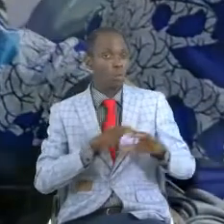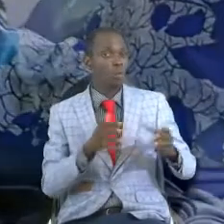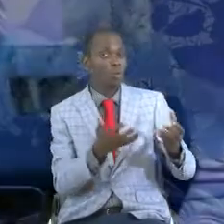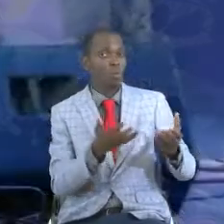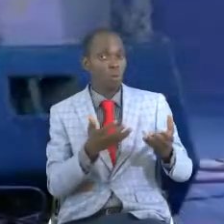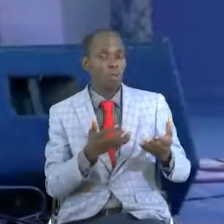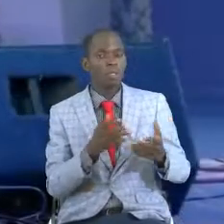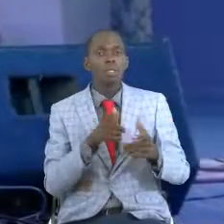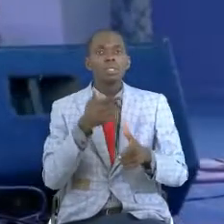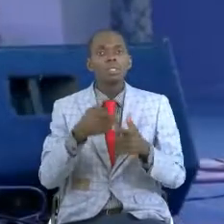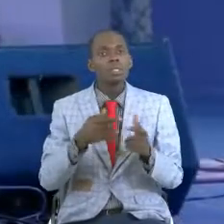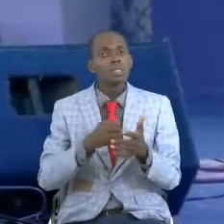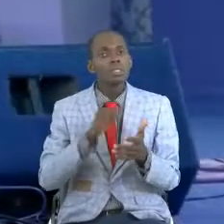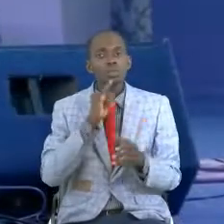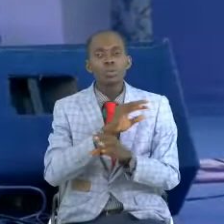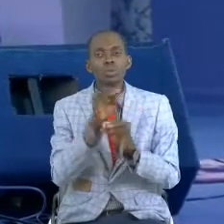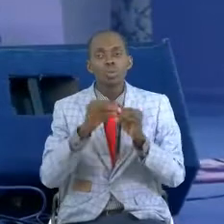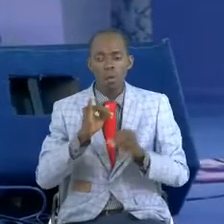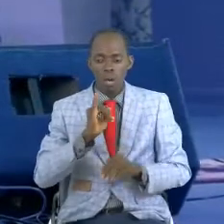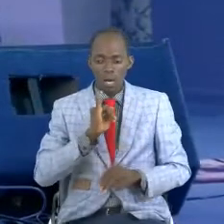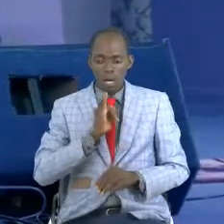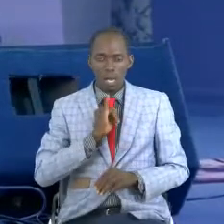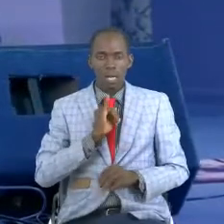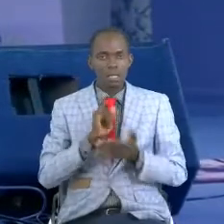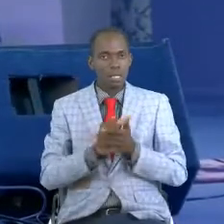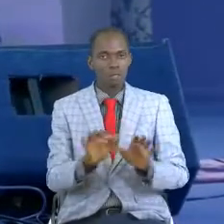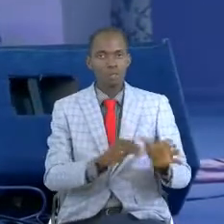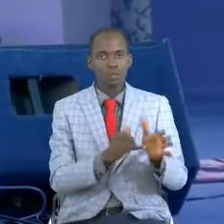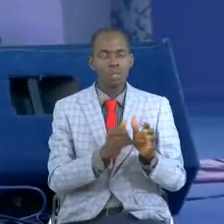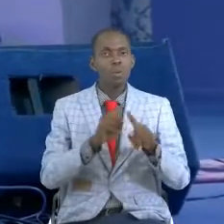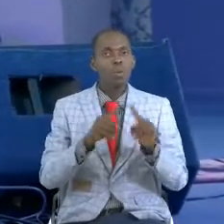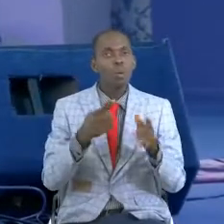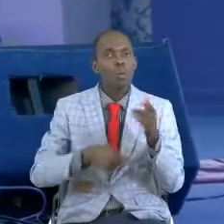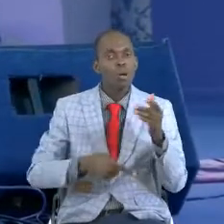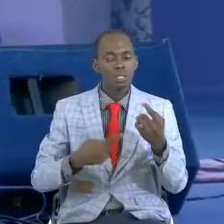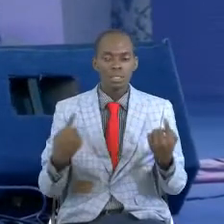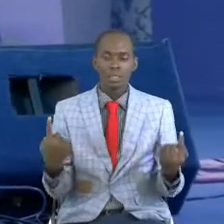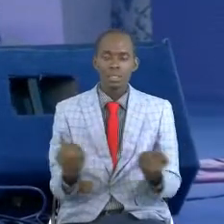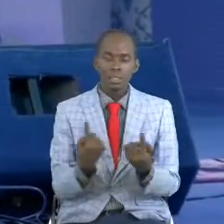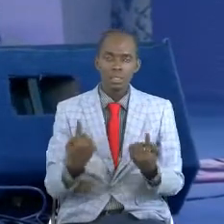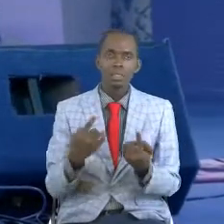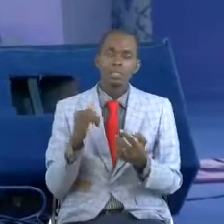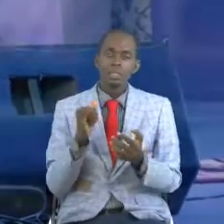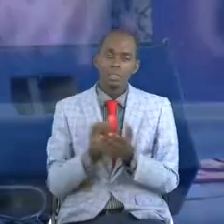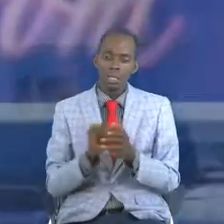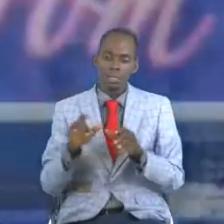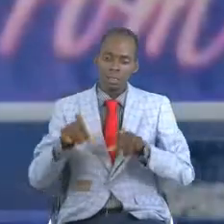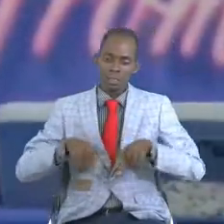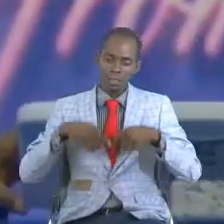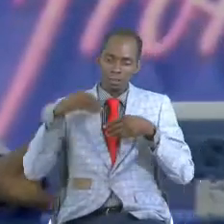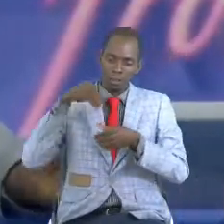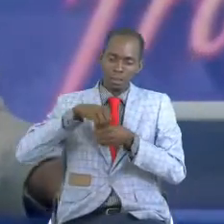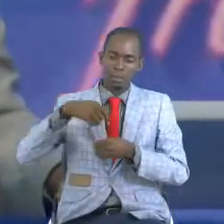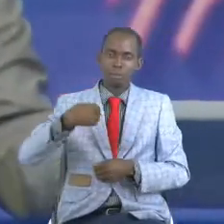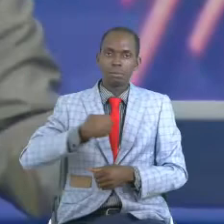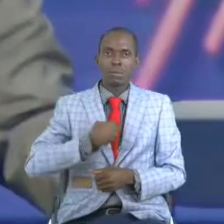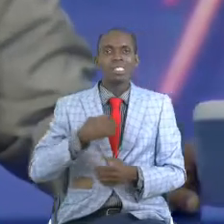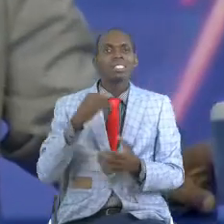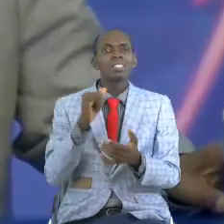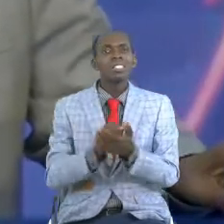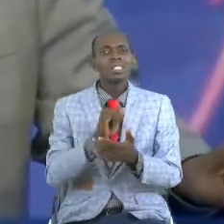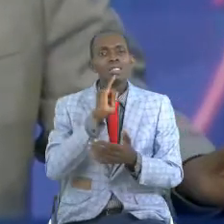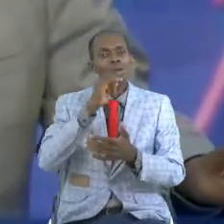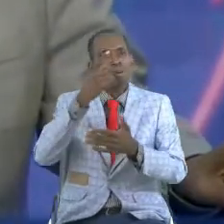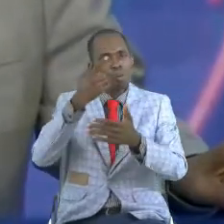I that do it, but sin that dwelleth in me. That is what